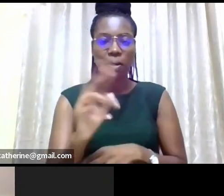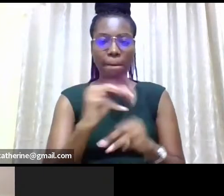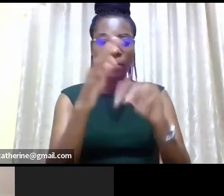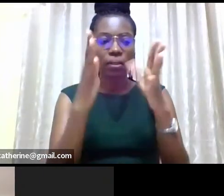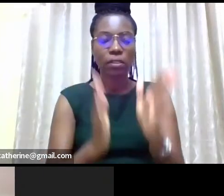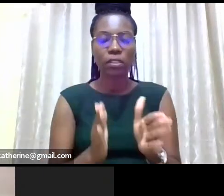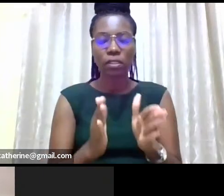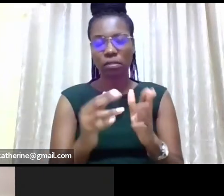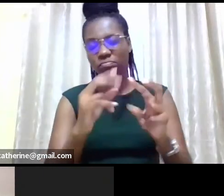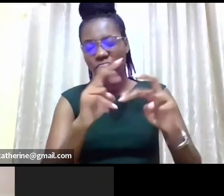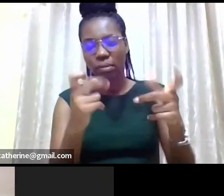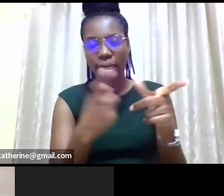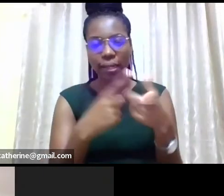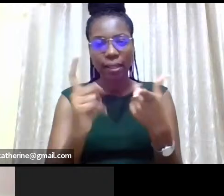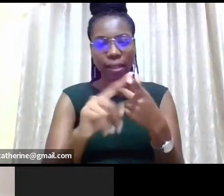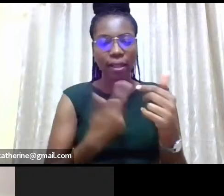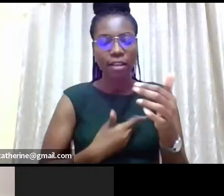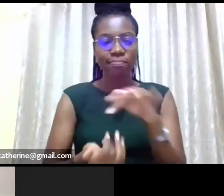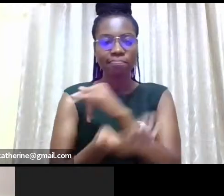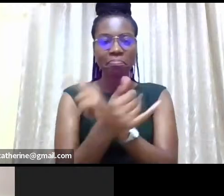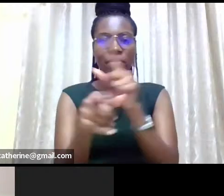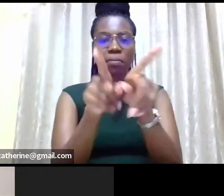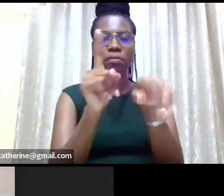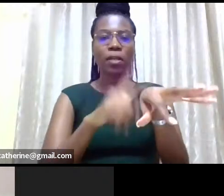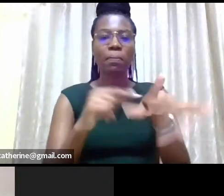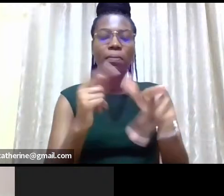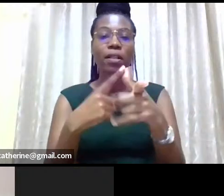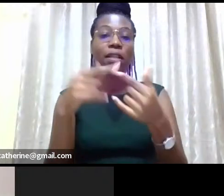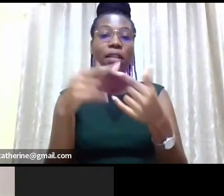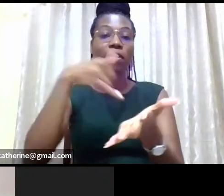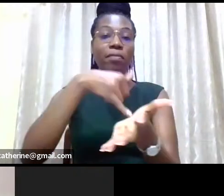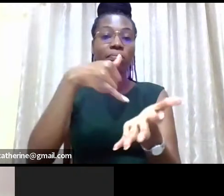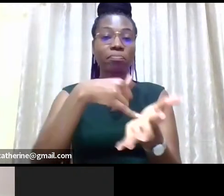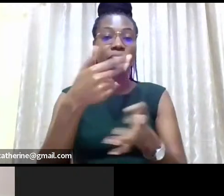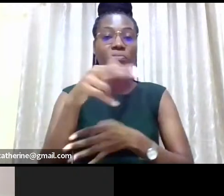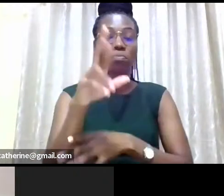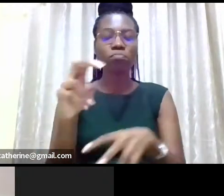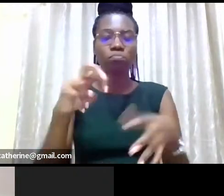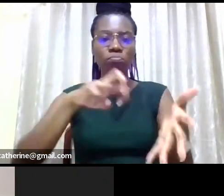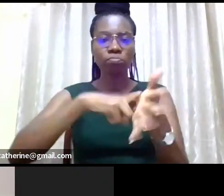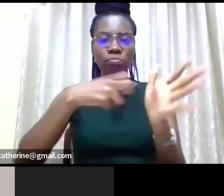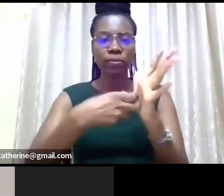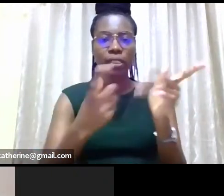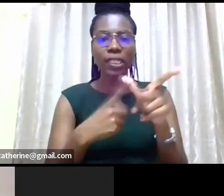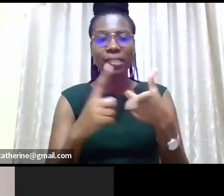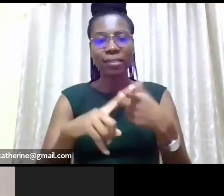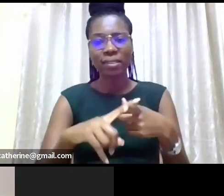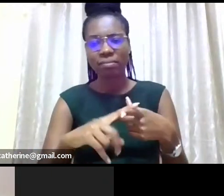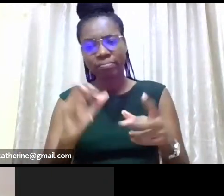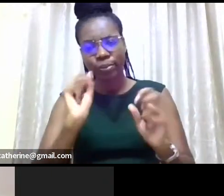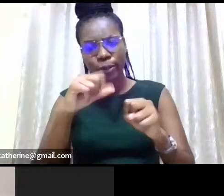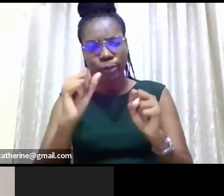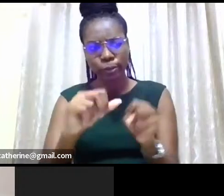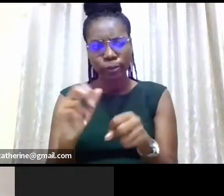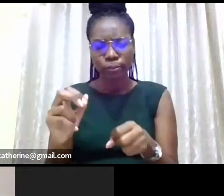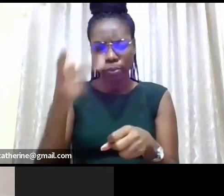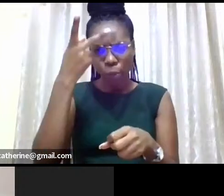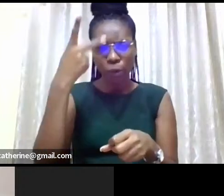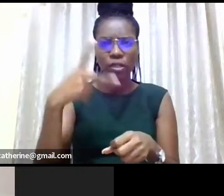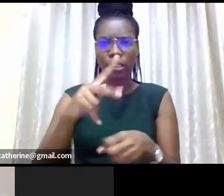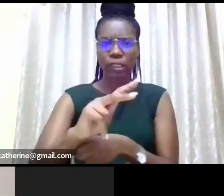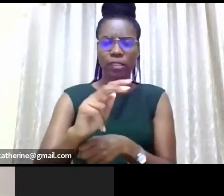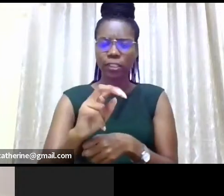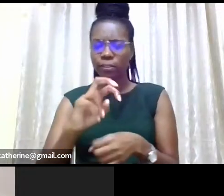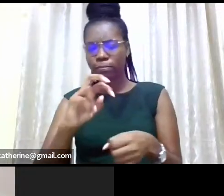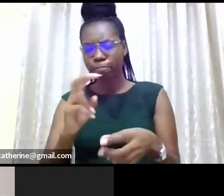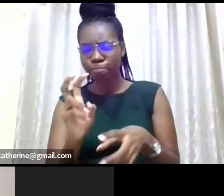HR consultancy, where it involves your HR audits, your review of policies and updating,